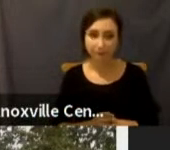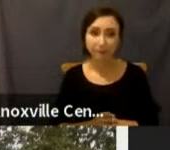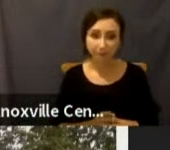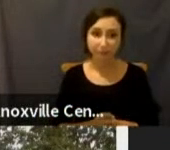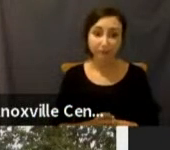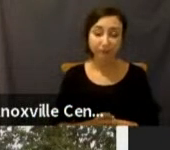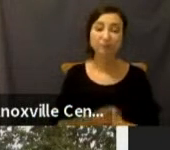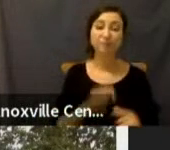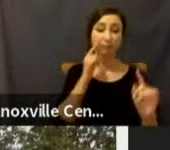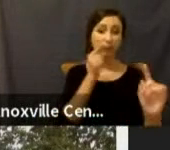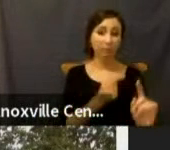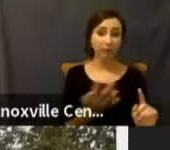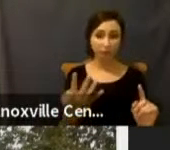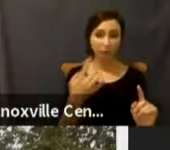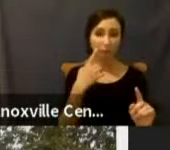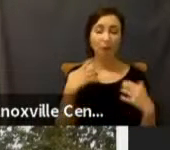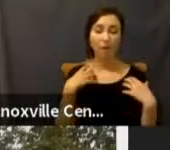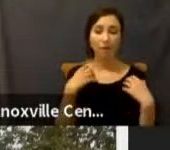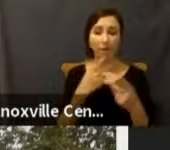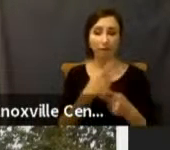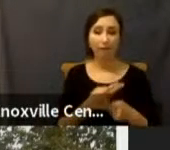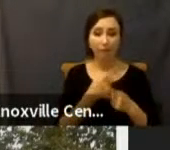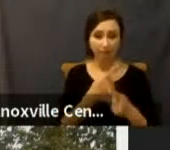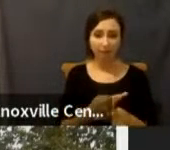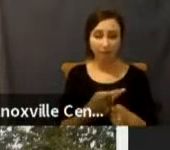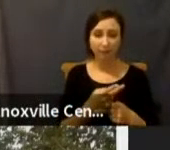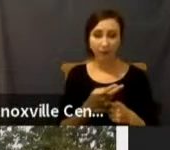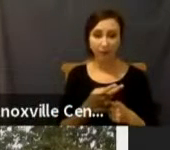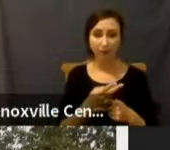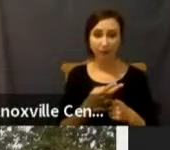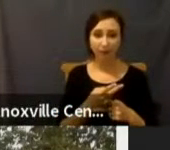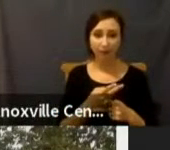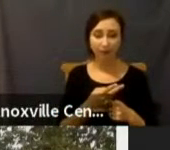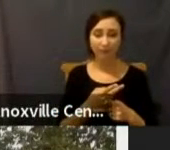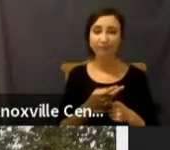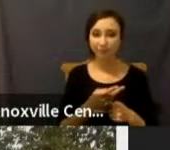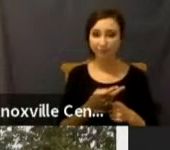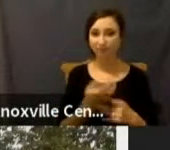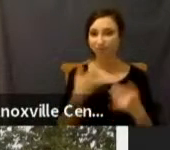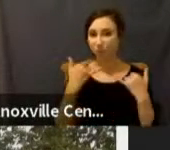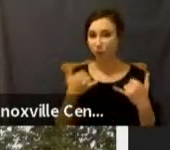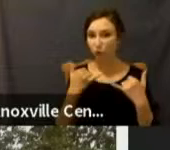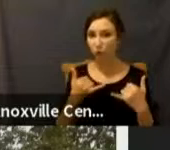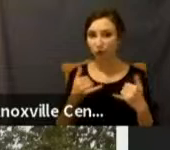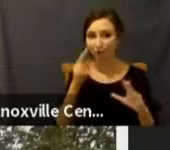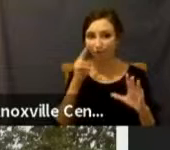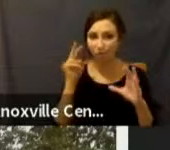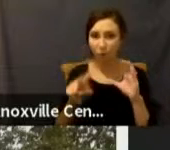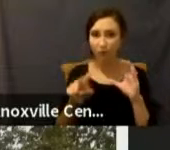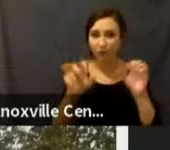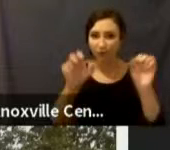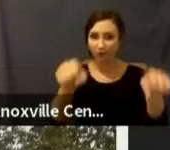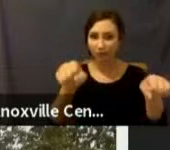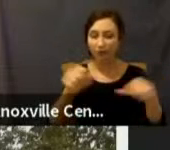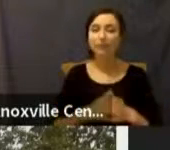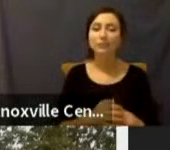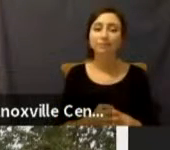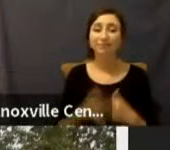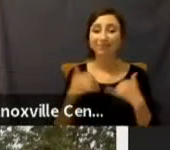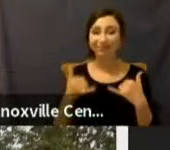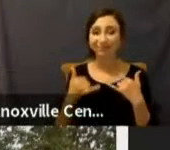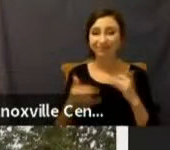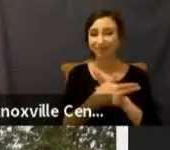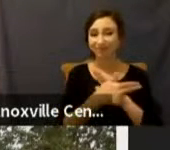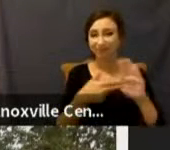Benchmark 4, healthcare system capabilities remain within current and forecasted surge capacity. During this time period, flags